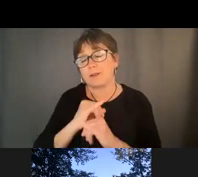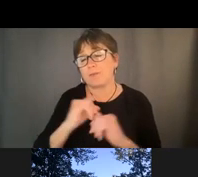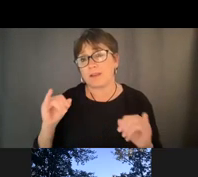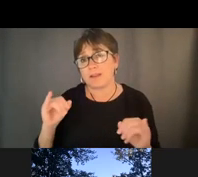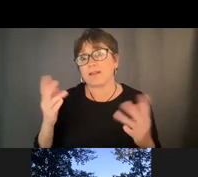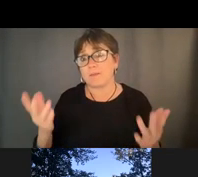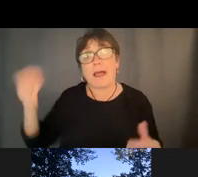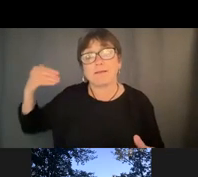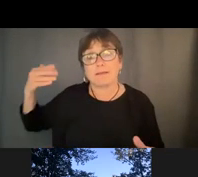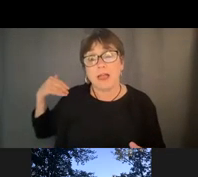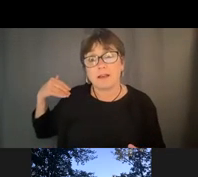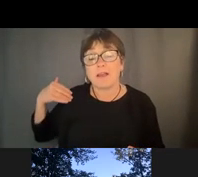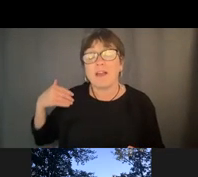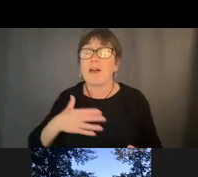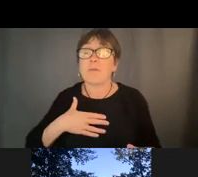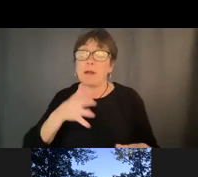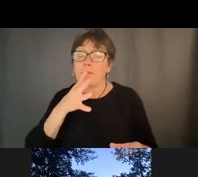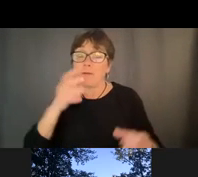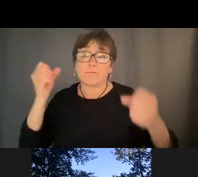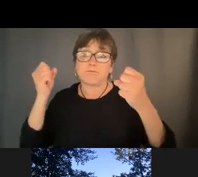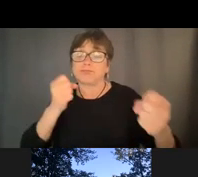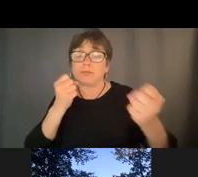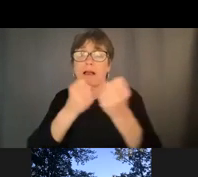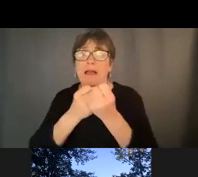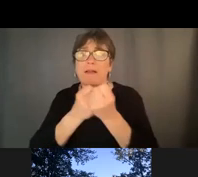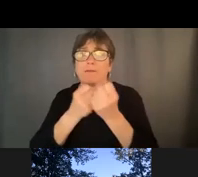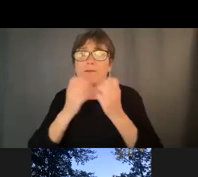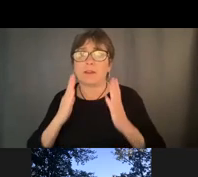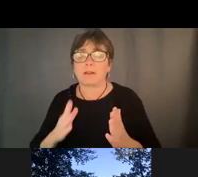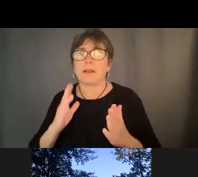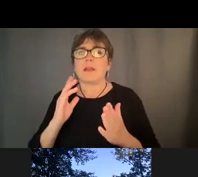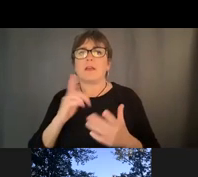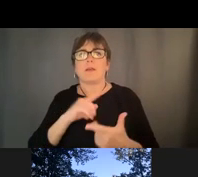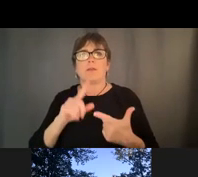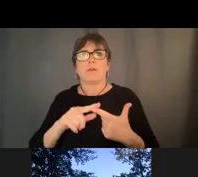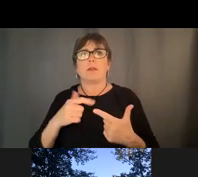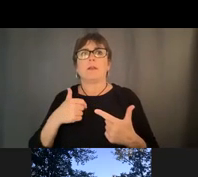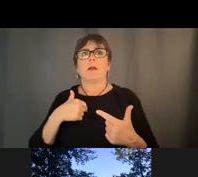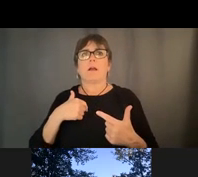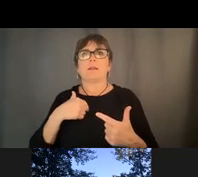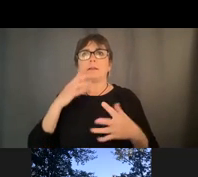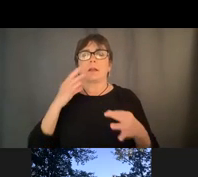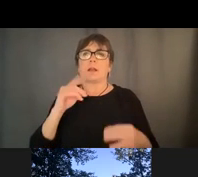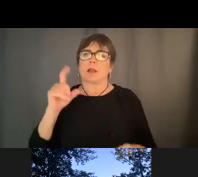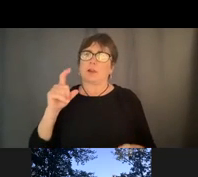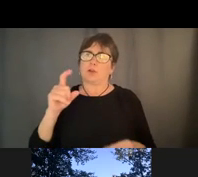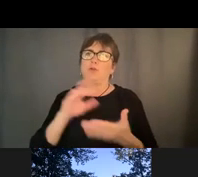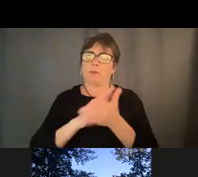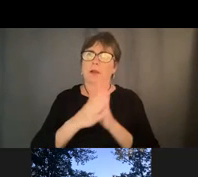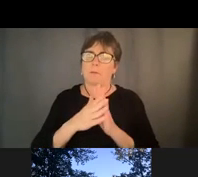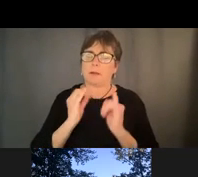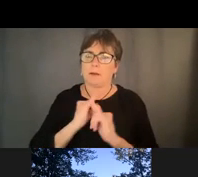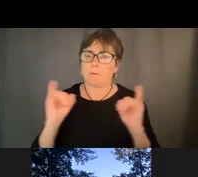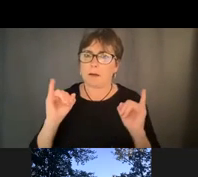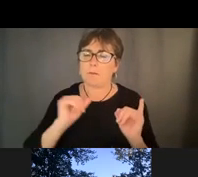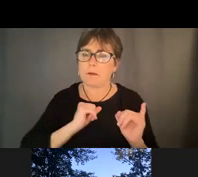mother being the advocate that she was also made it a priority for me to kind of be independent and then realize that I wanted to